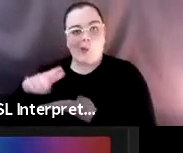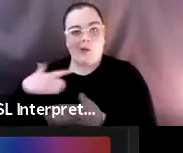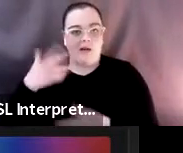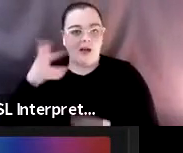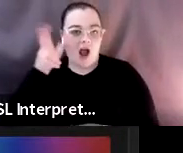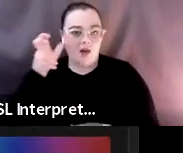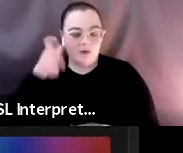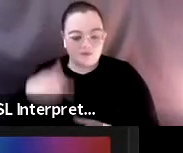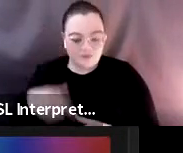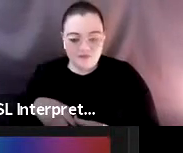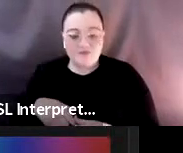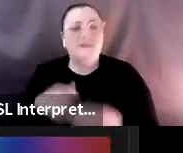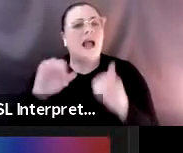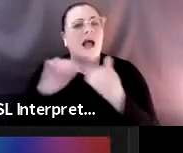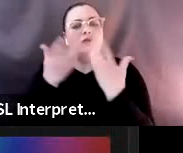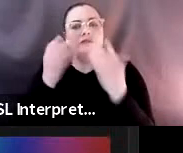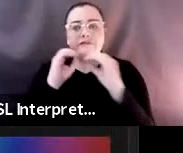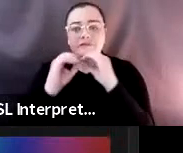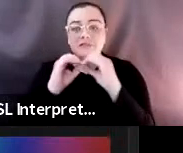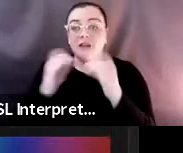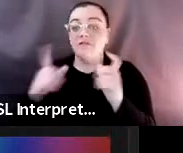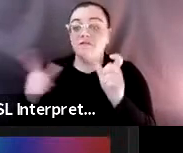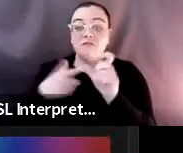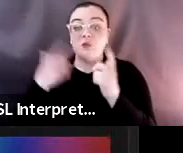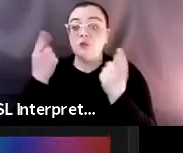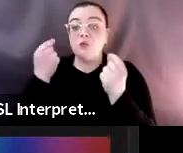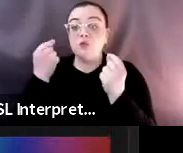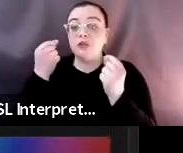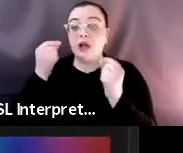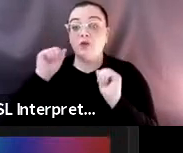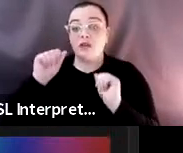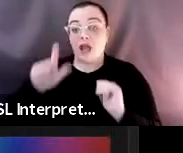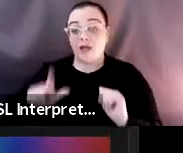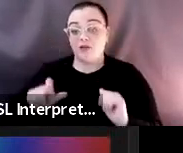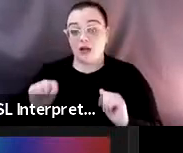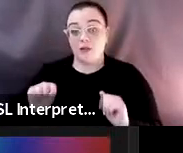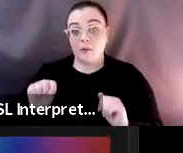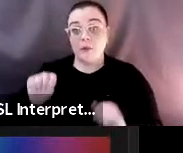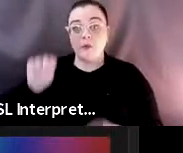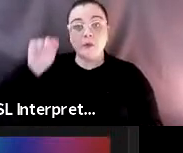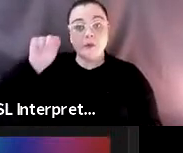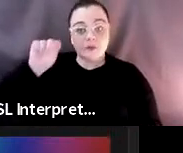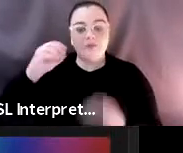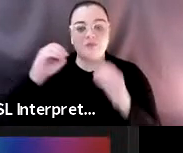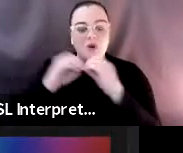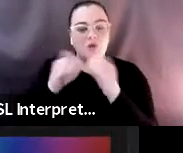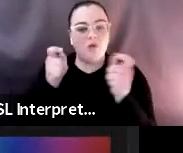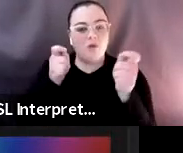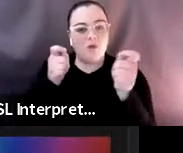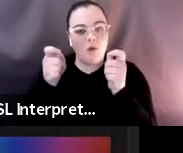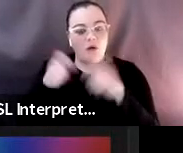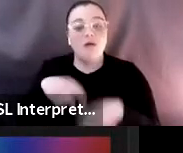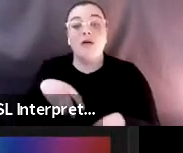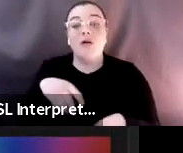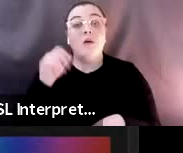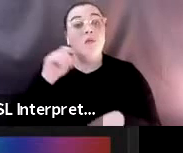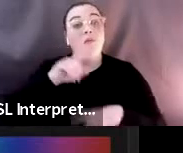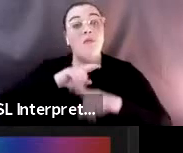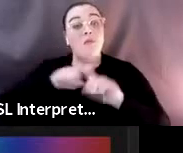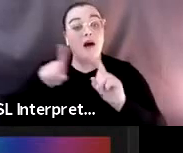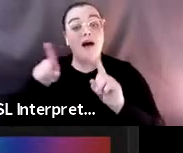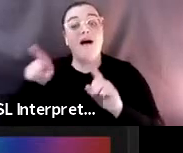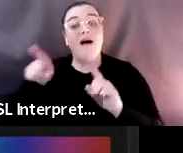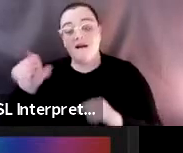The first would be you can drag the levels up here, and that will give you control. However, the filter that that Aubrey talked